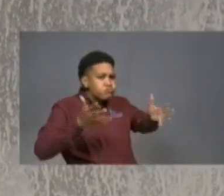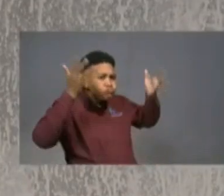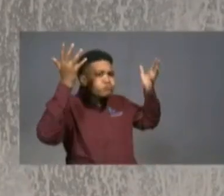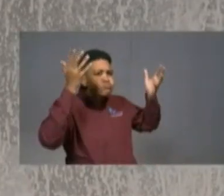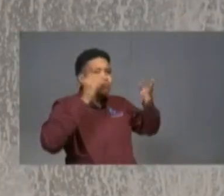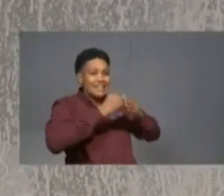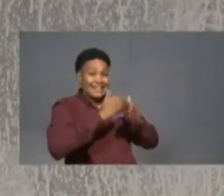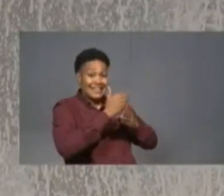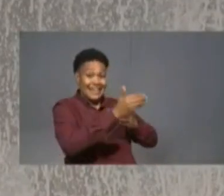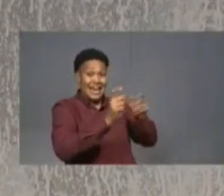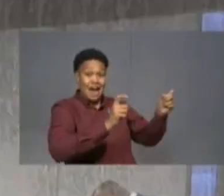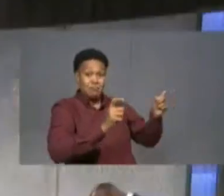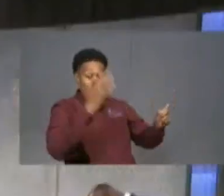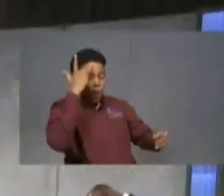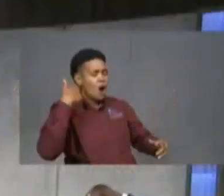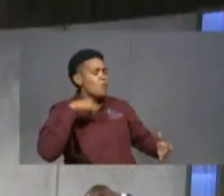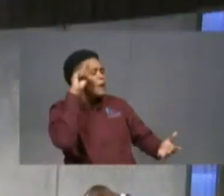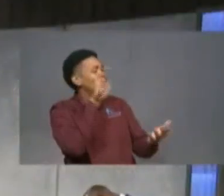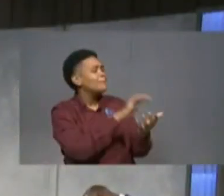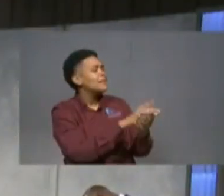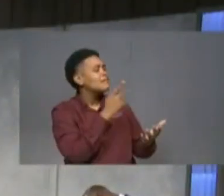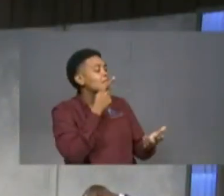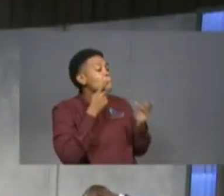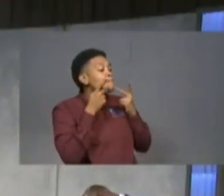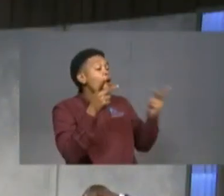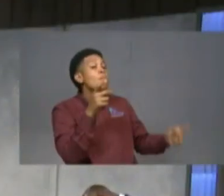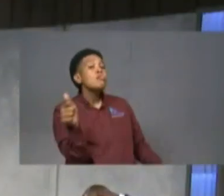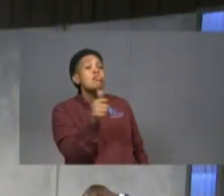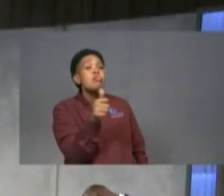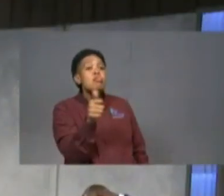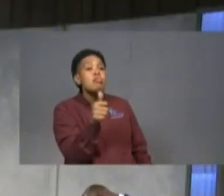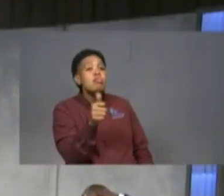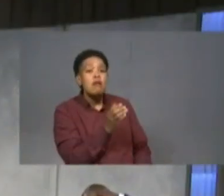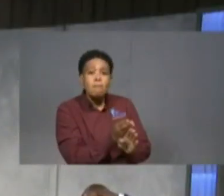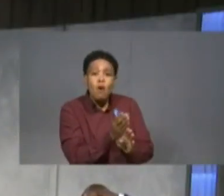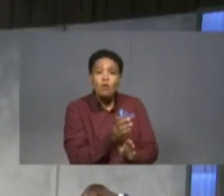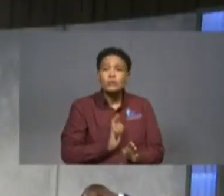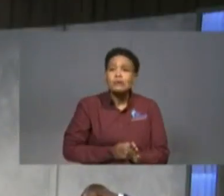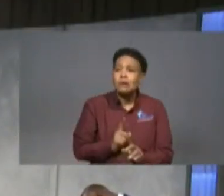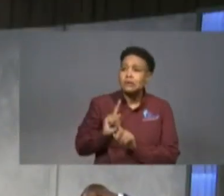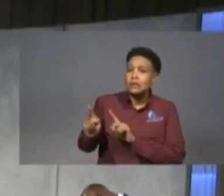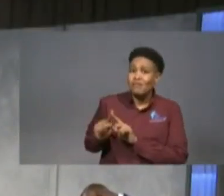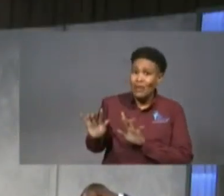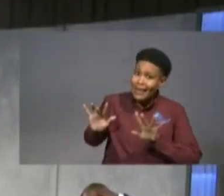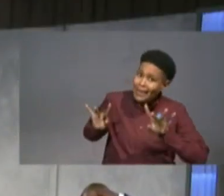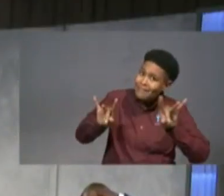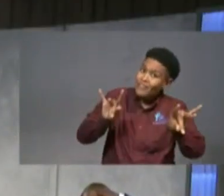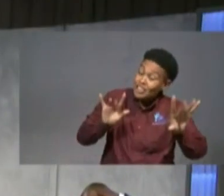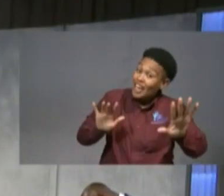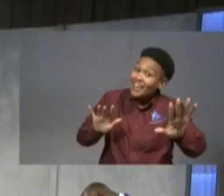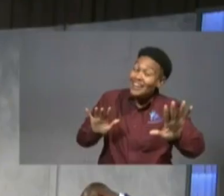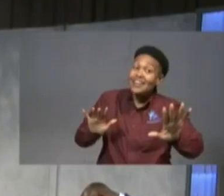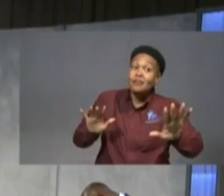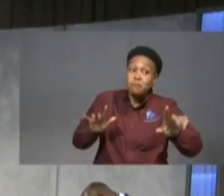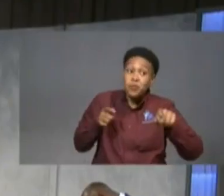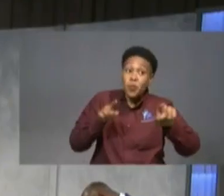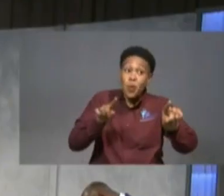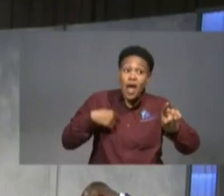we do believe that public transportation and an efficient public transportation, even while